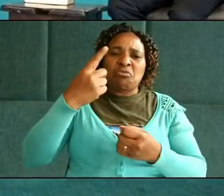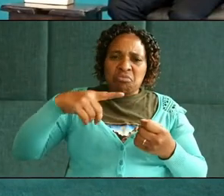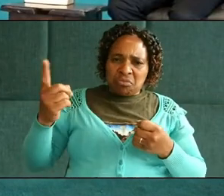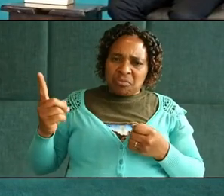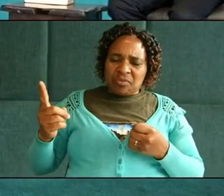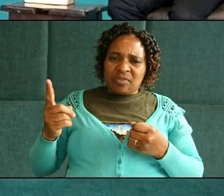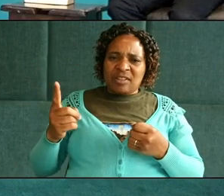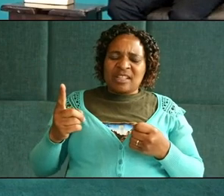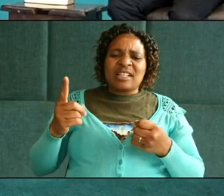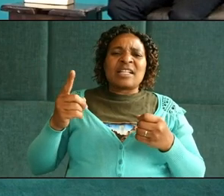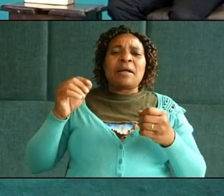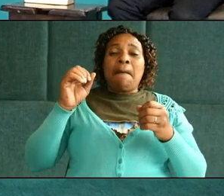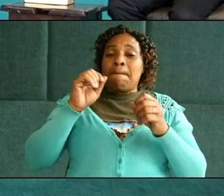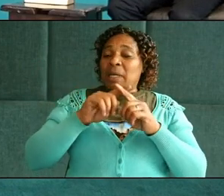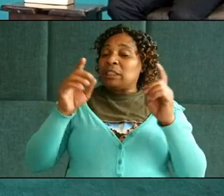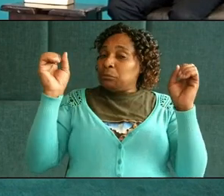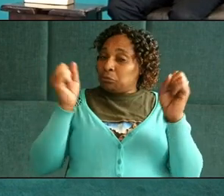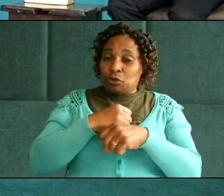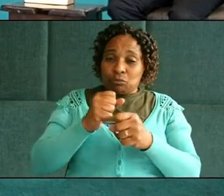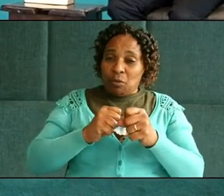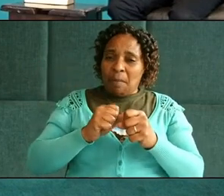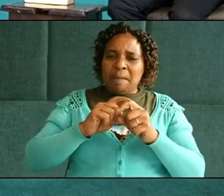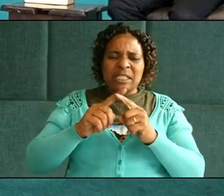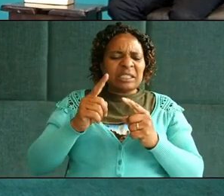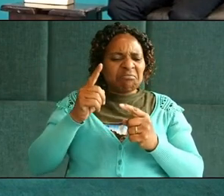necessarily impossible, but